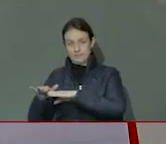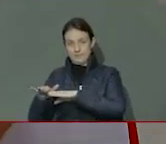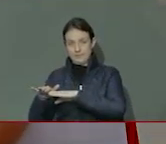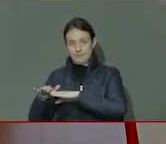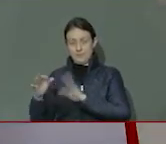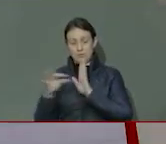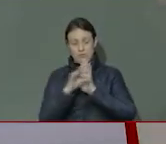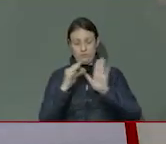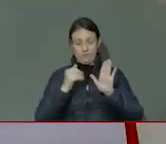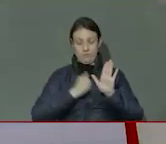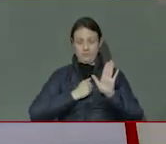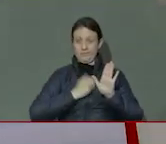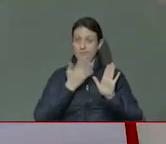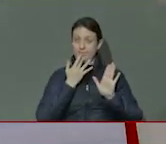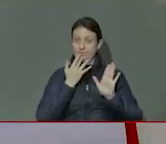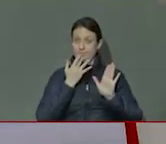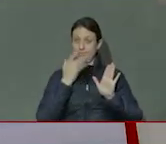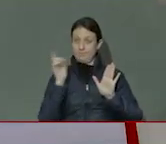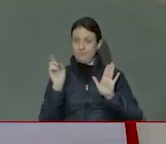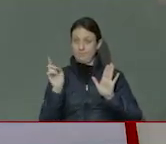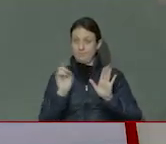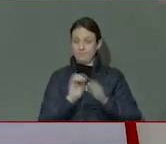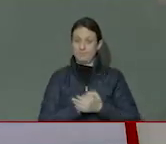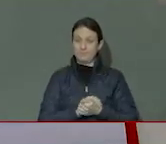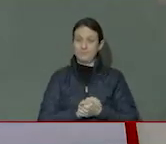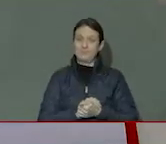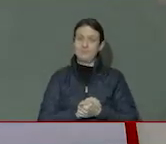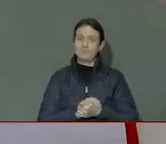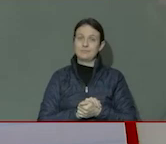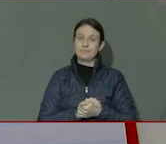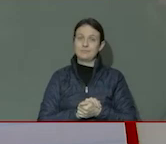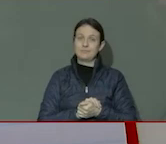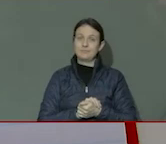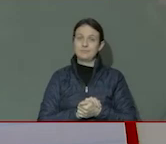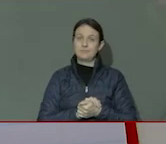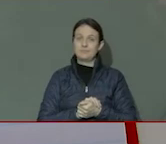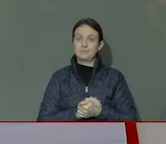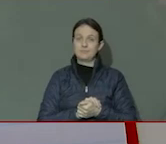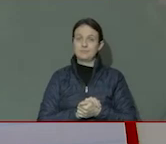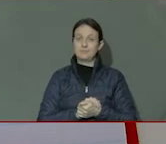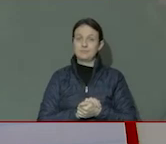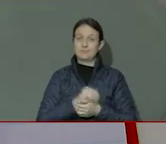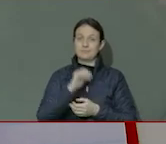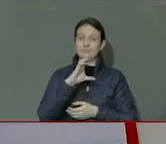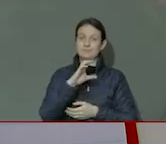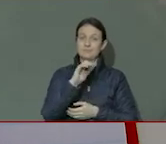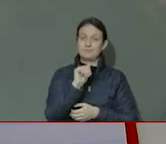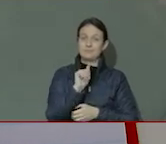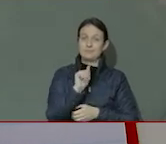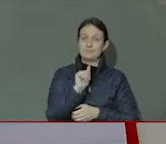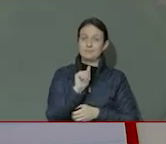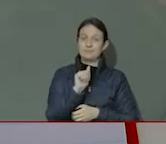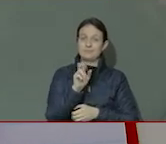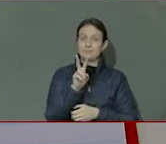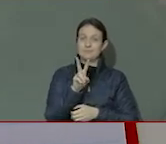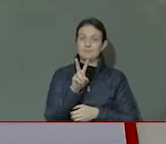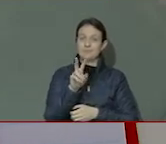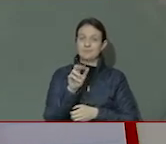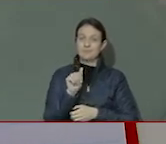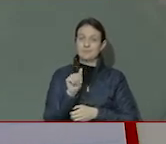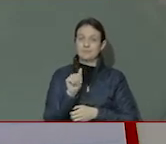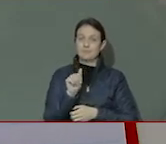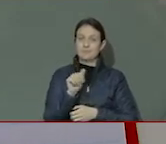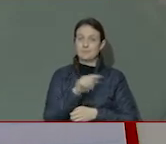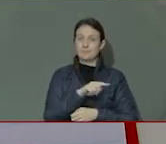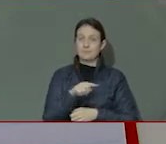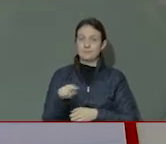use is Ca VA